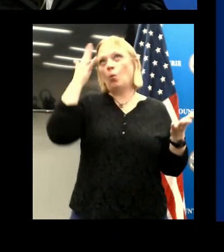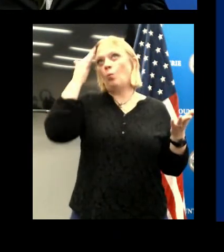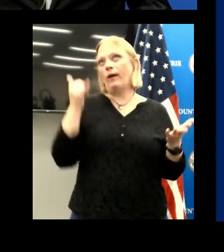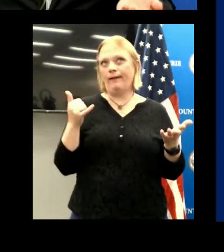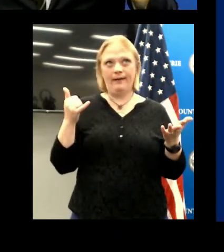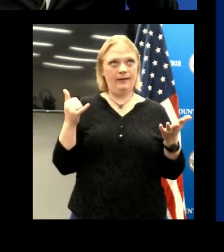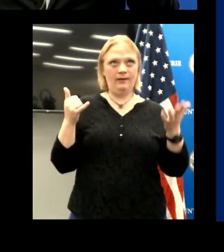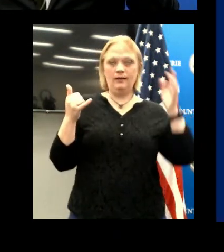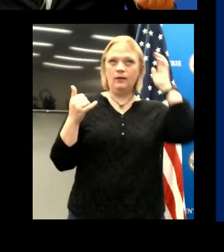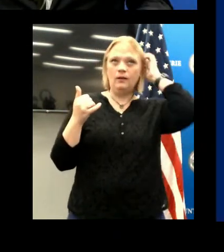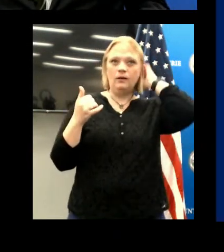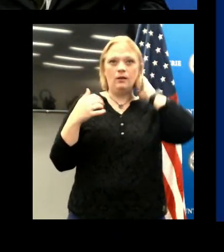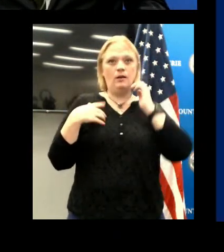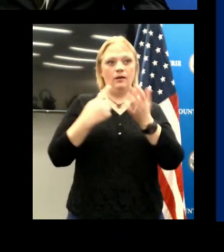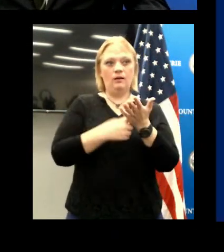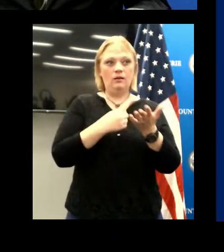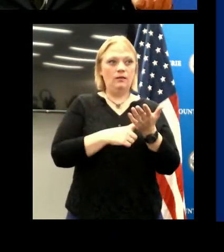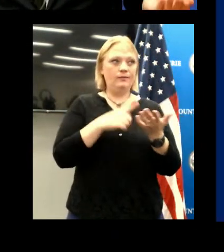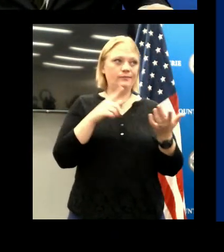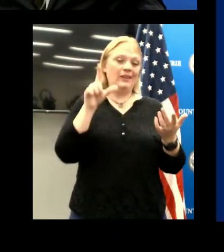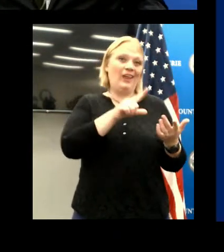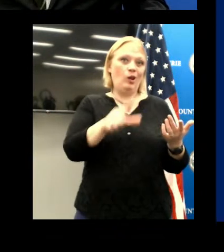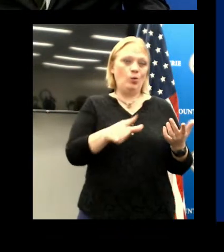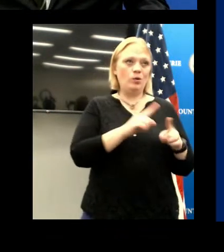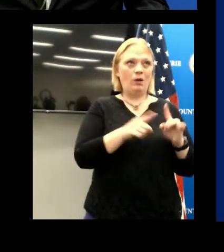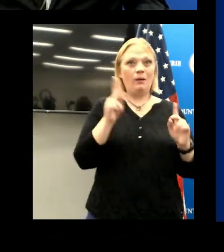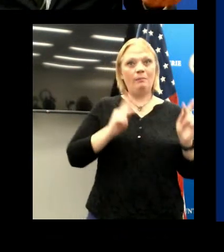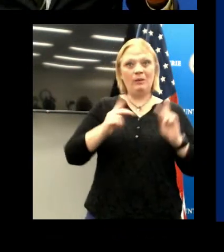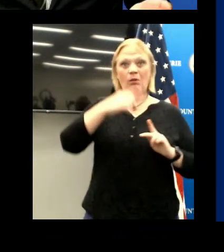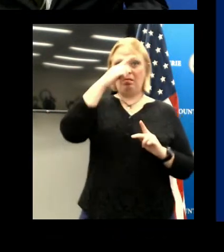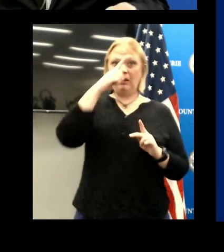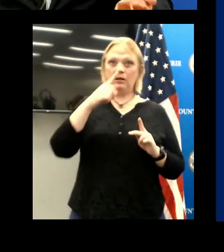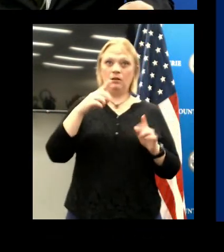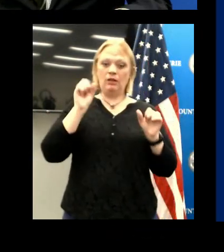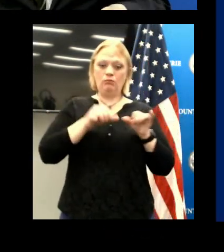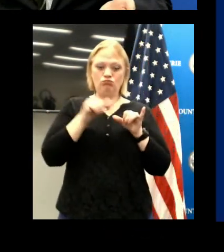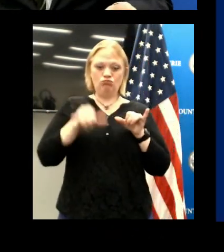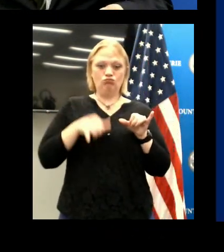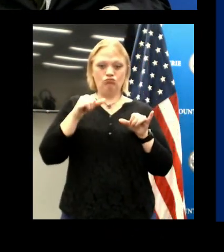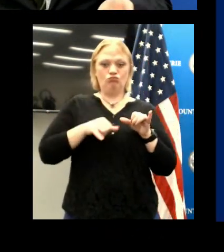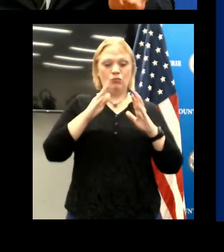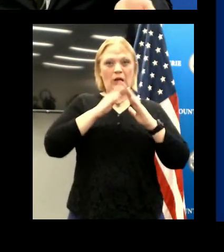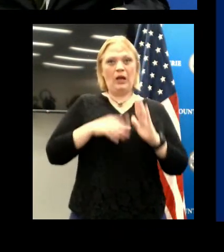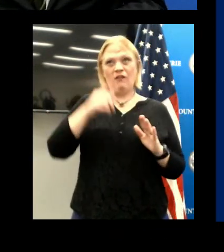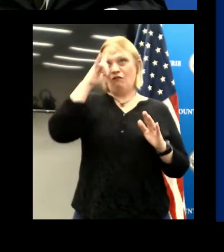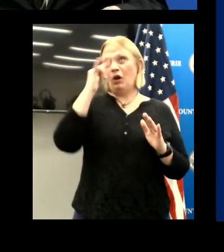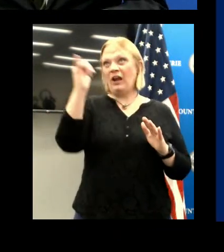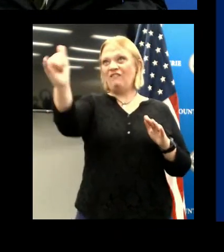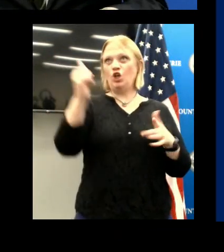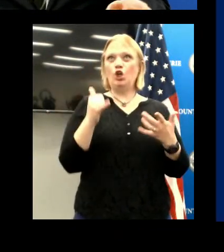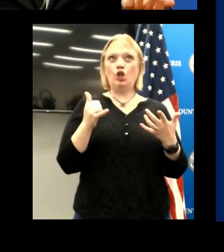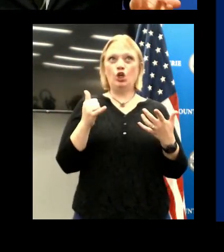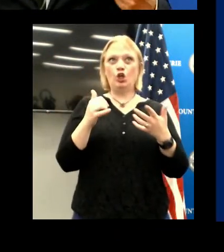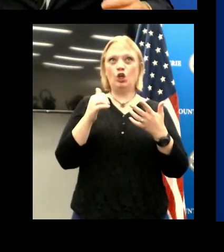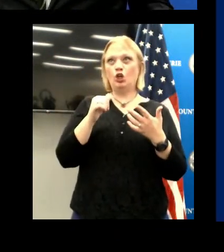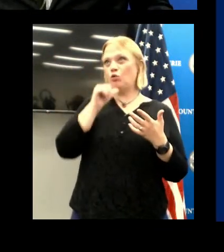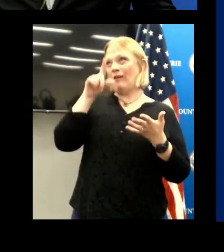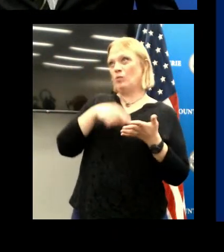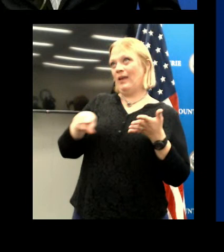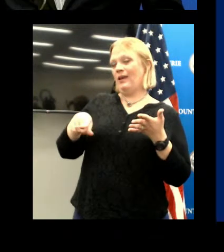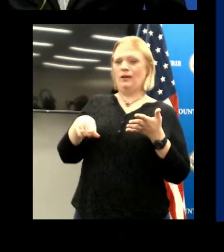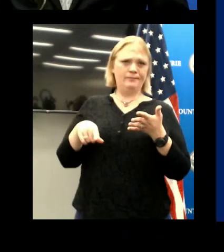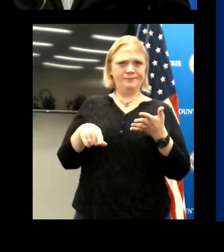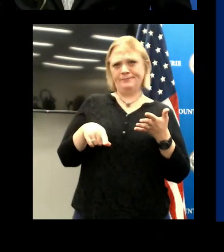to primarily landlords are saying it. People think they're going to be able to stay in their house forever without paying it. and that's not the